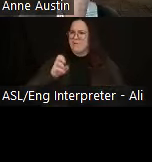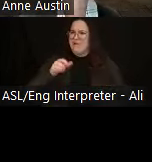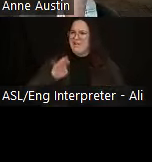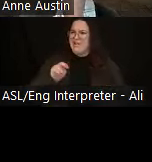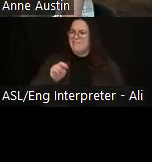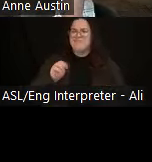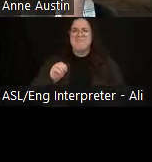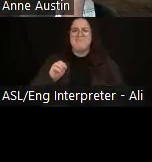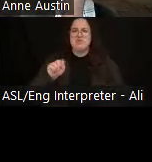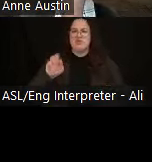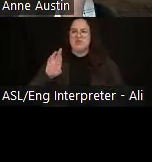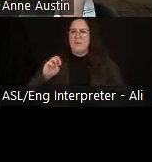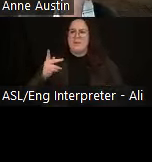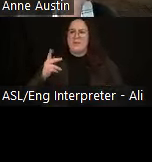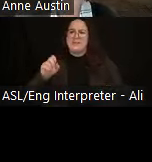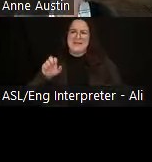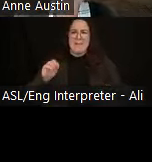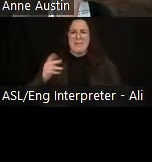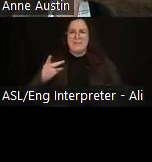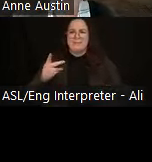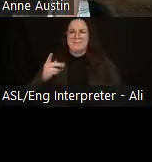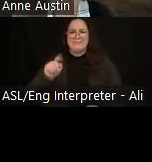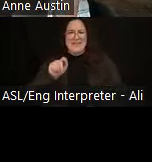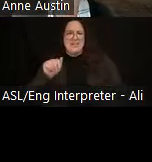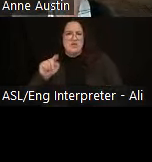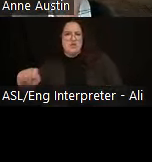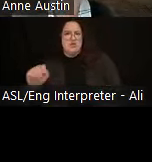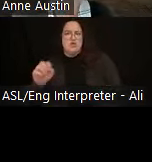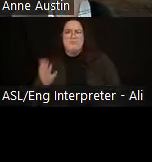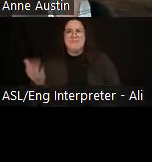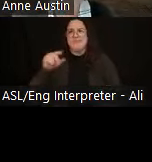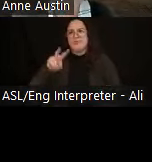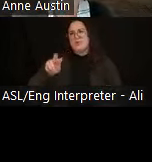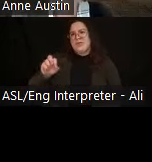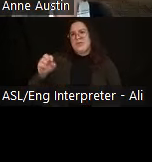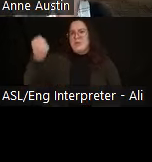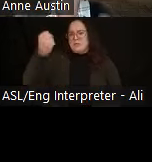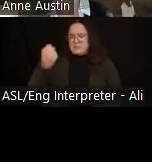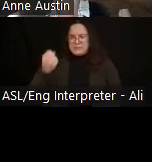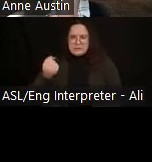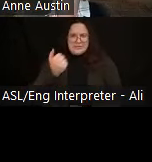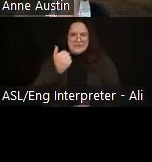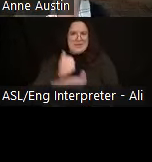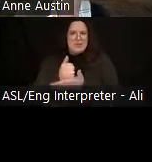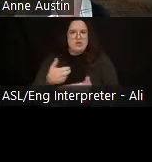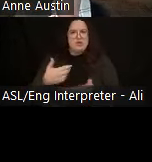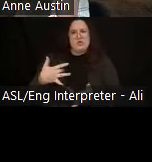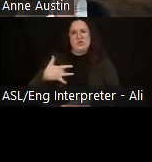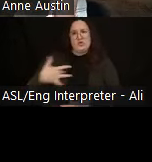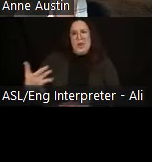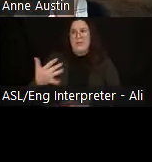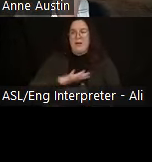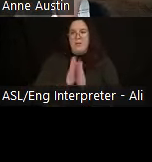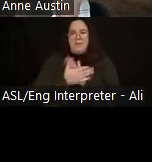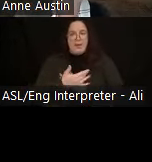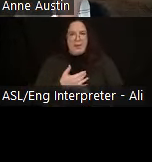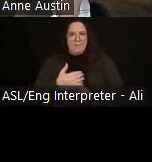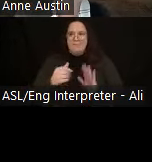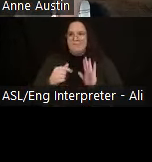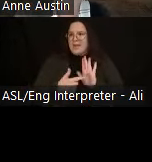Shamed 2000s Staple Became a Sign of Resilience for Gen Z," in which they use some of the research I'm about to show